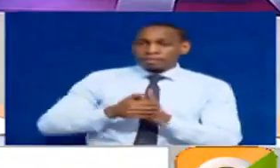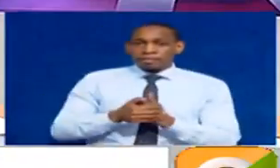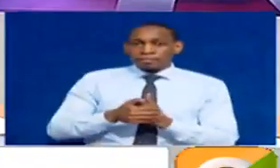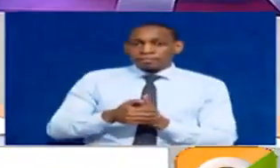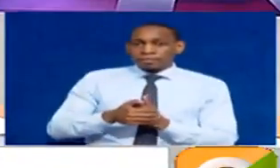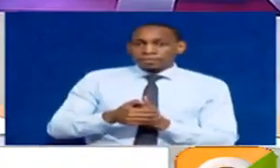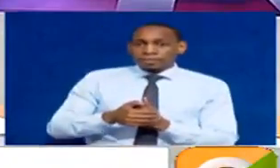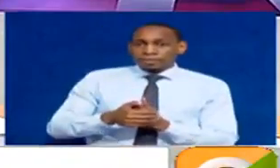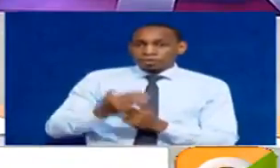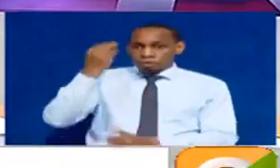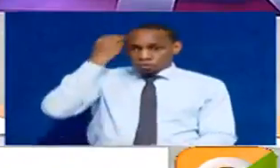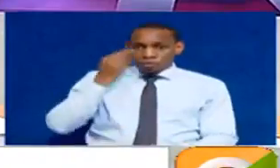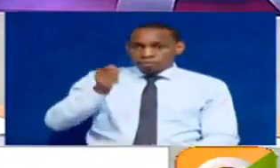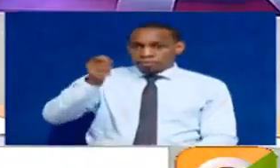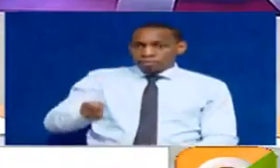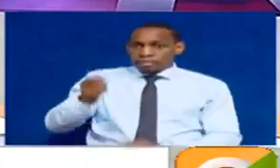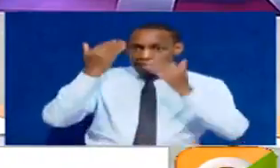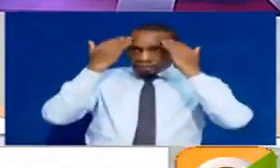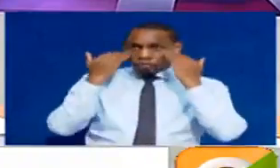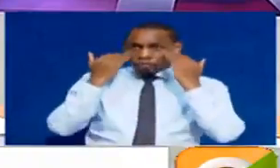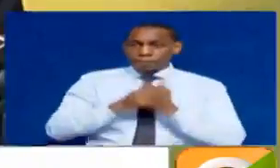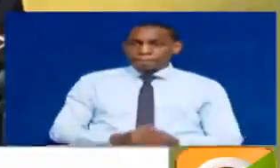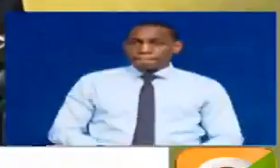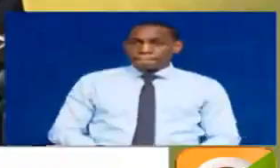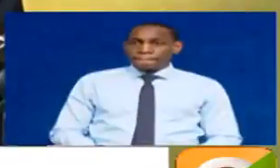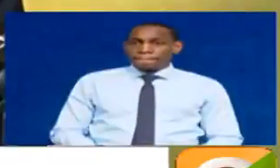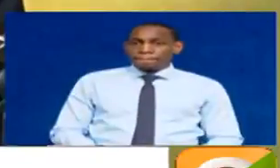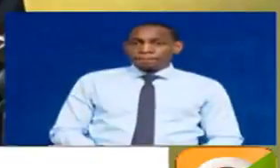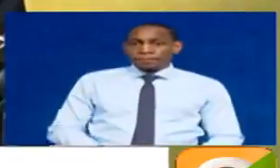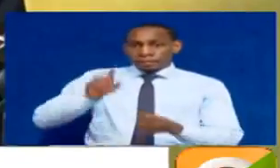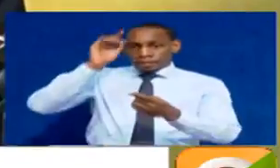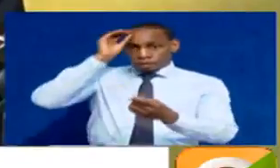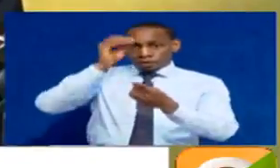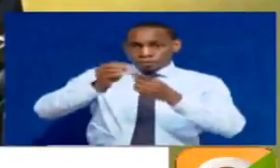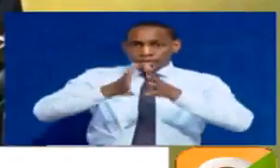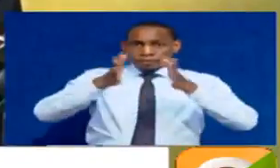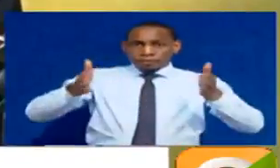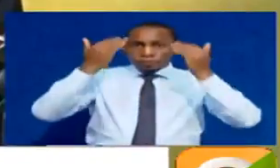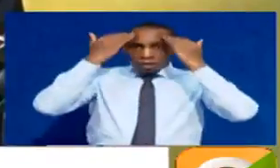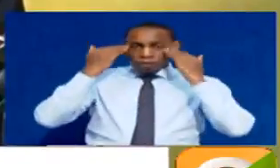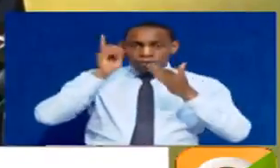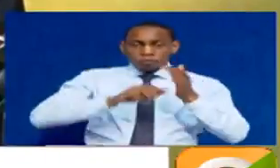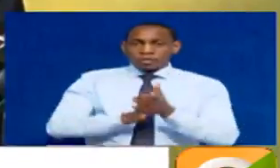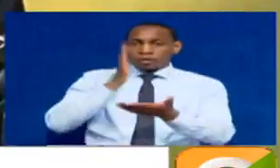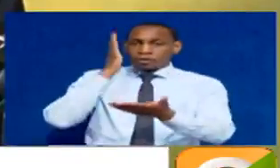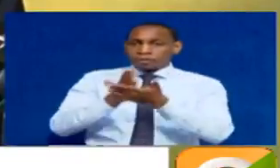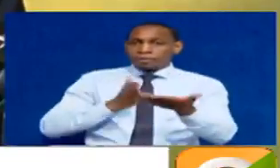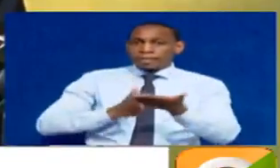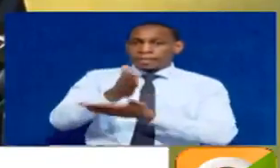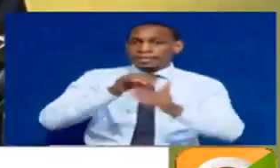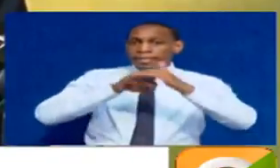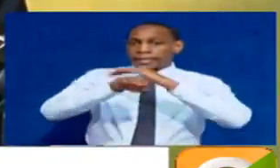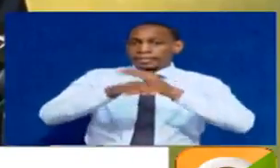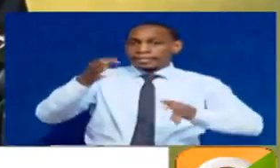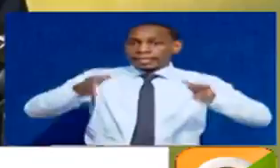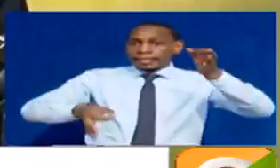the chief magistrates' courts. The main objective of the court is to guarantee the right to access